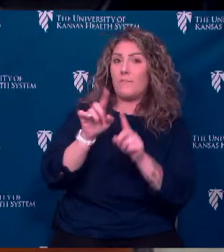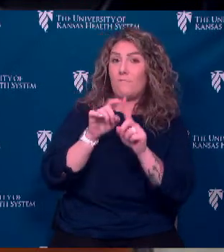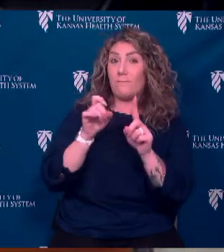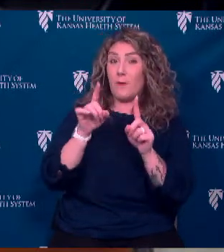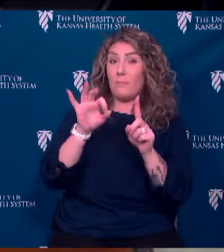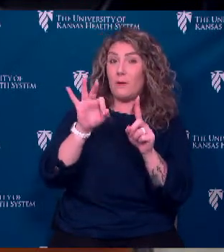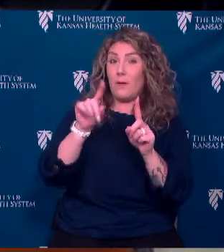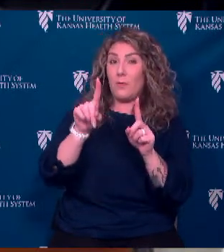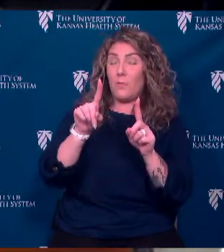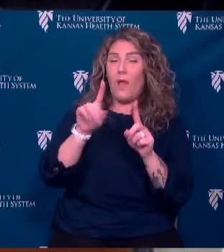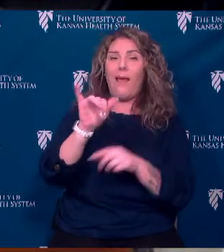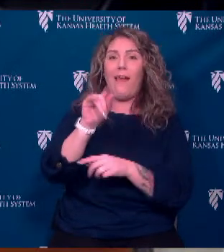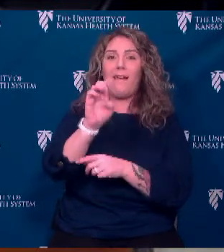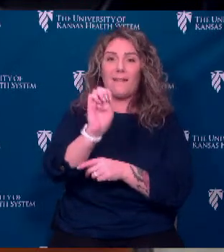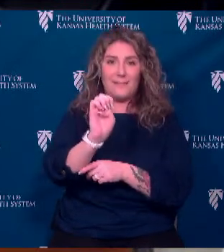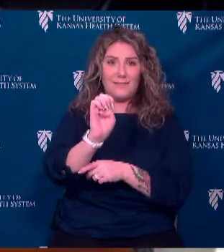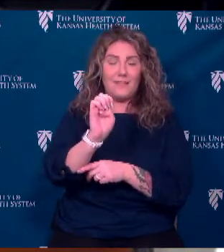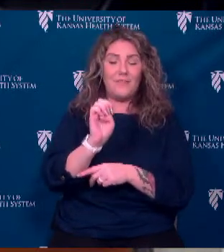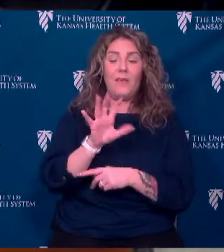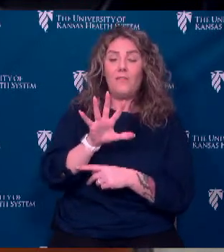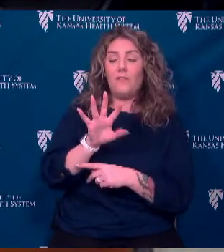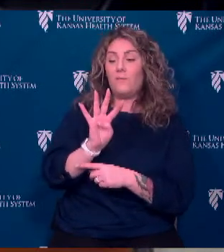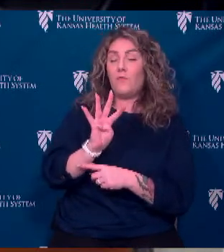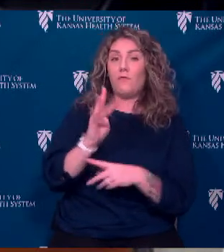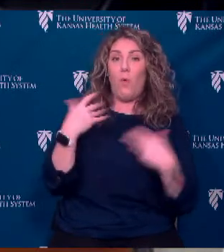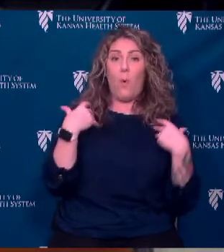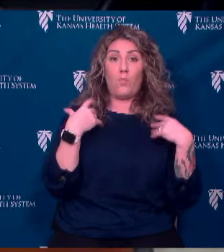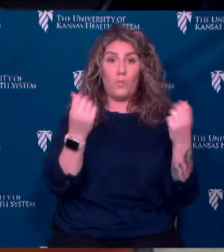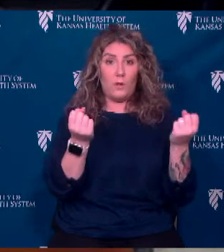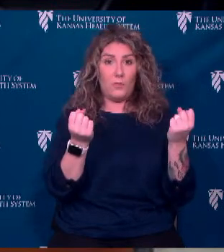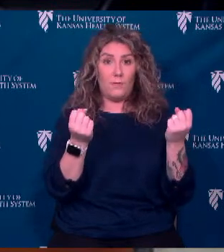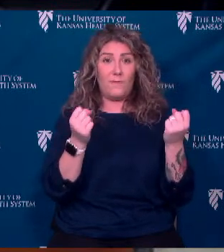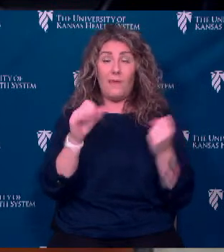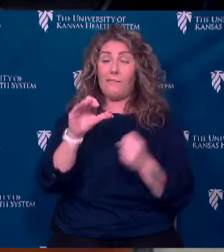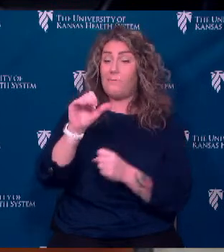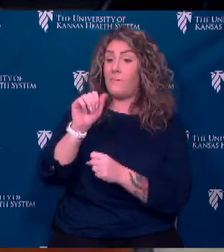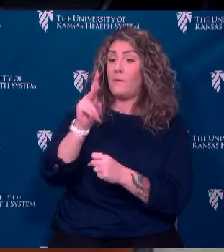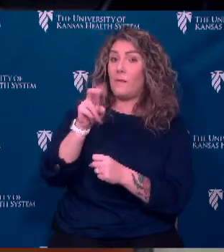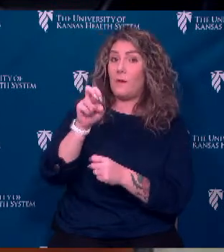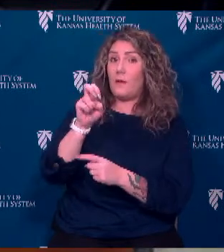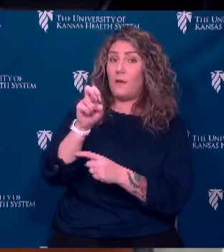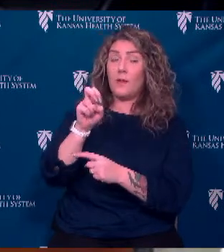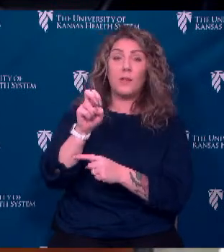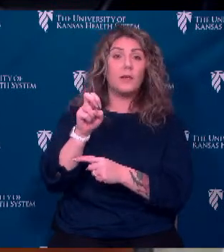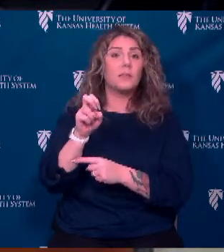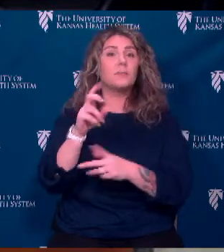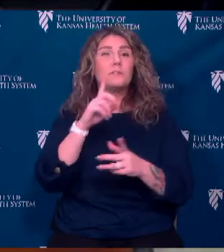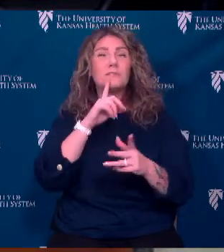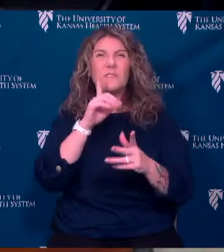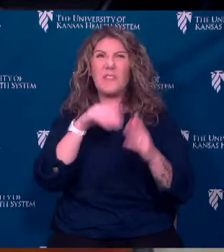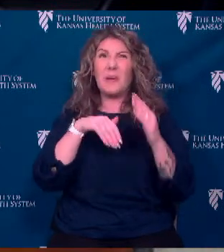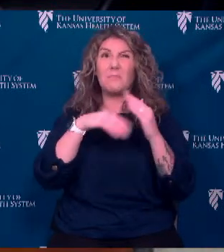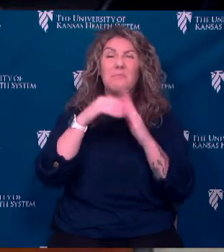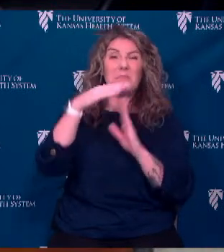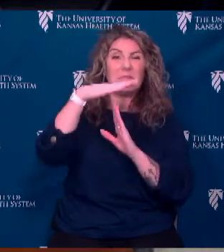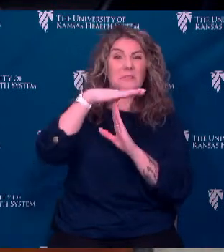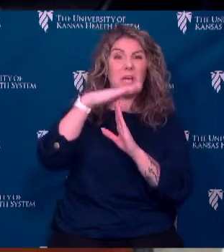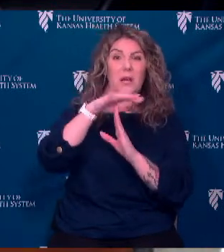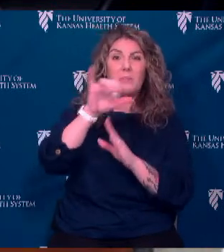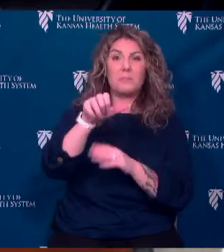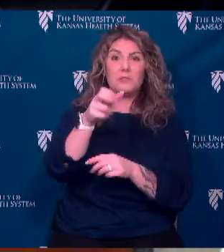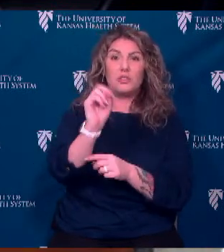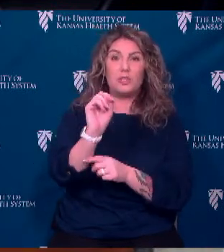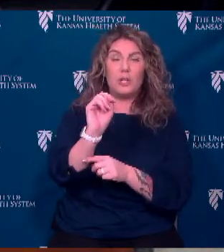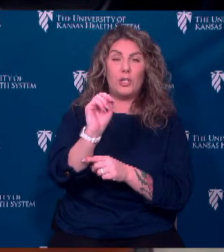active infections and 54 are recovering. Our active infection peak was 109 on January the 19th, so